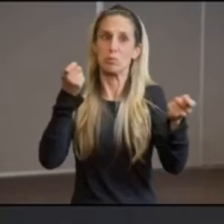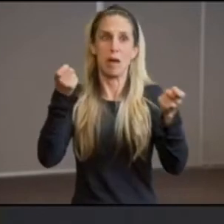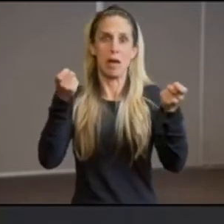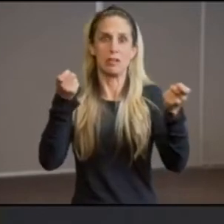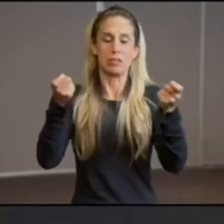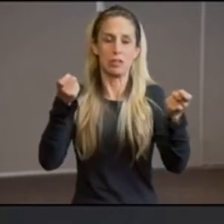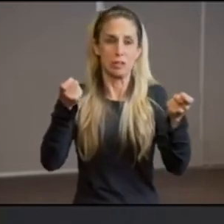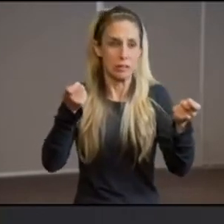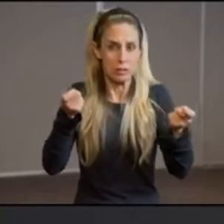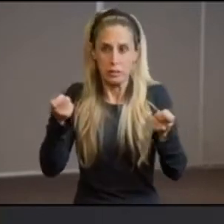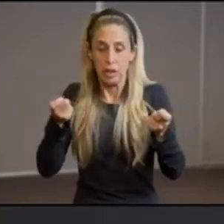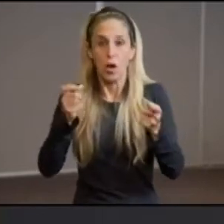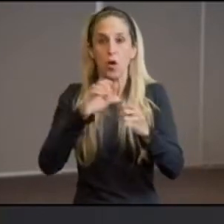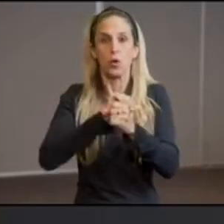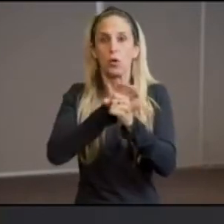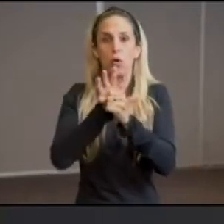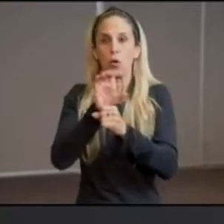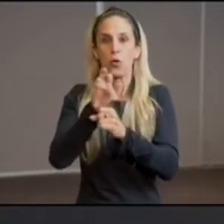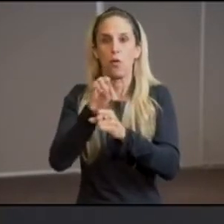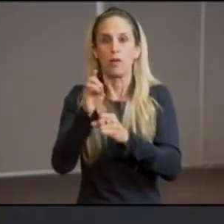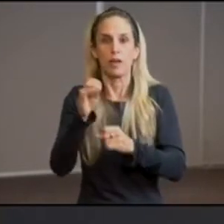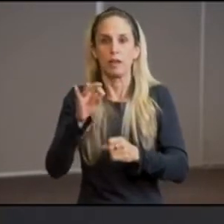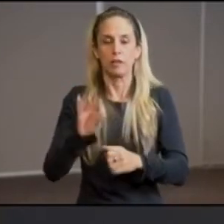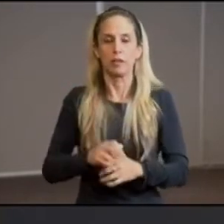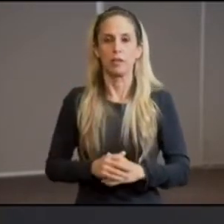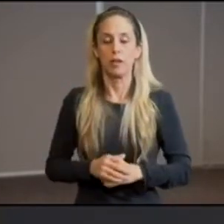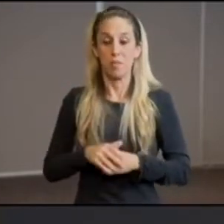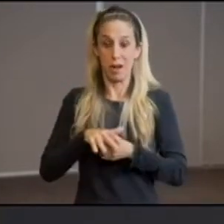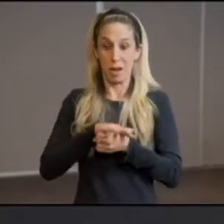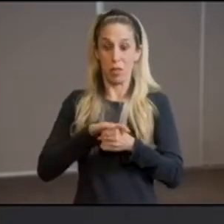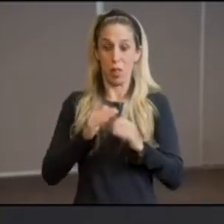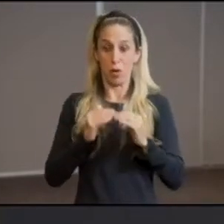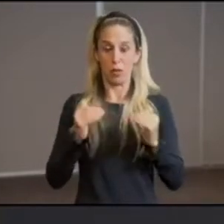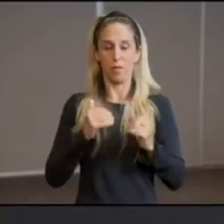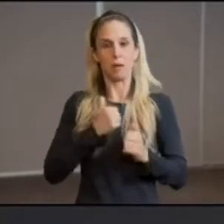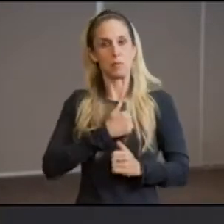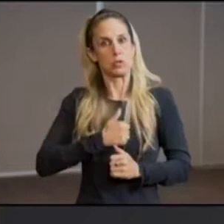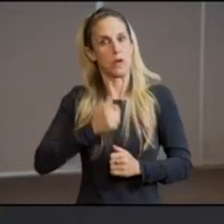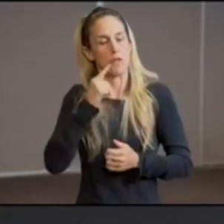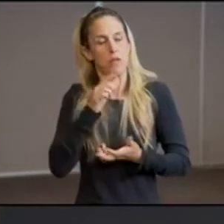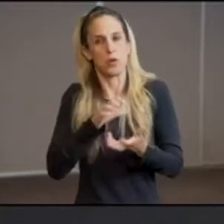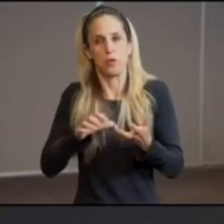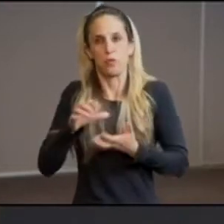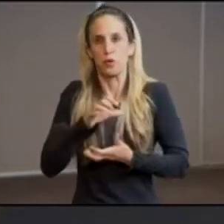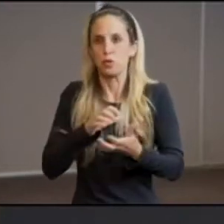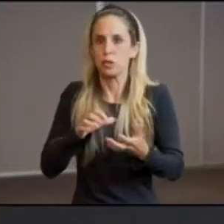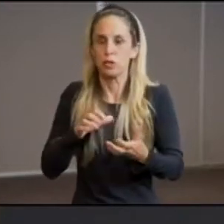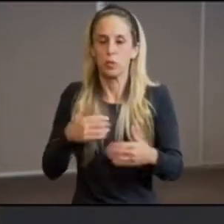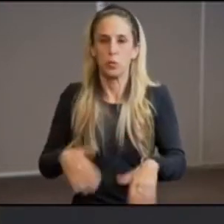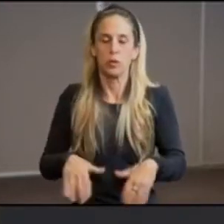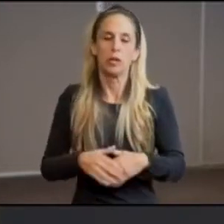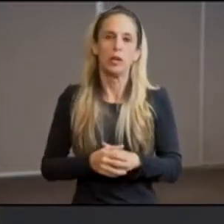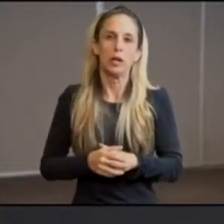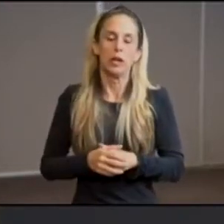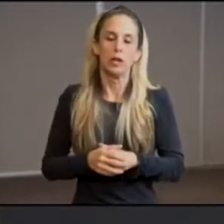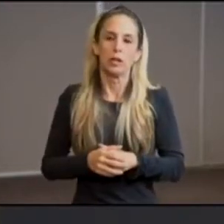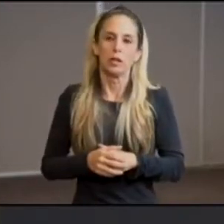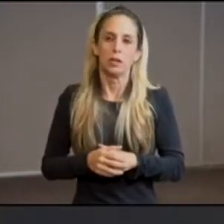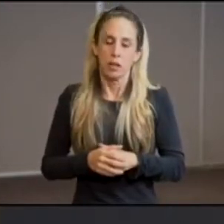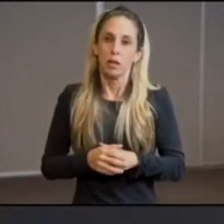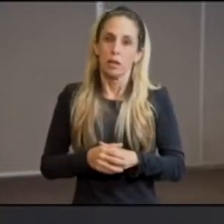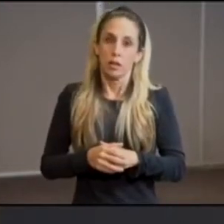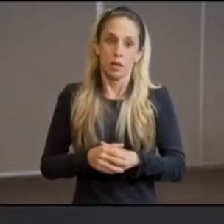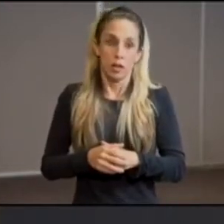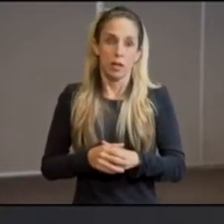manage COVID-19. And at a local level, I'm very sorry for the confusion this has all caused. I just want to say that this